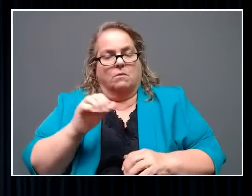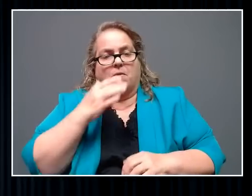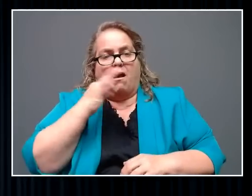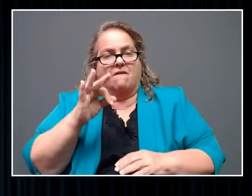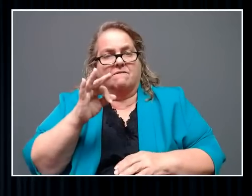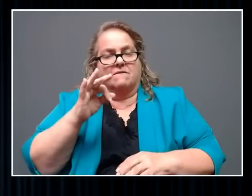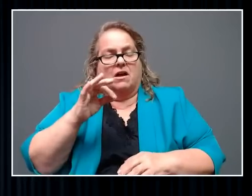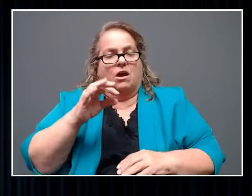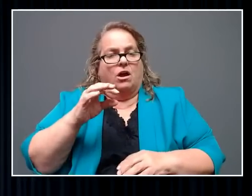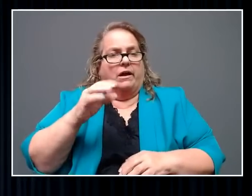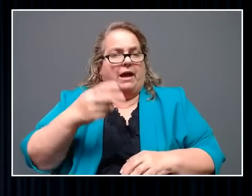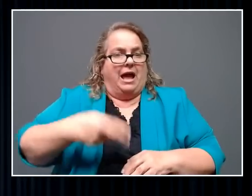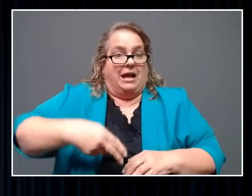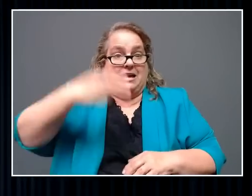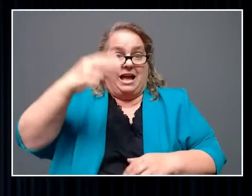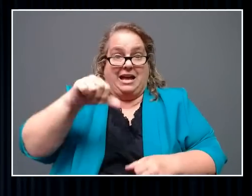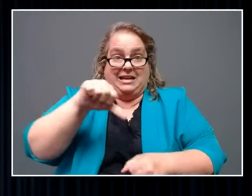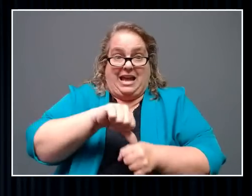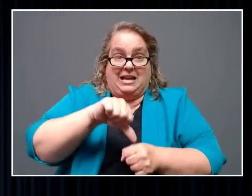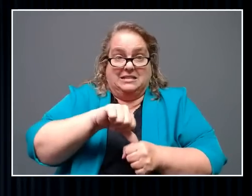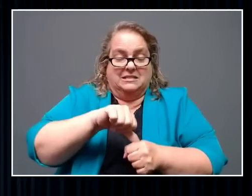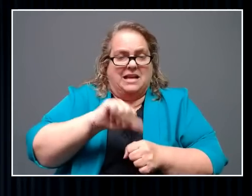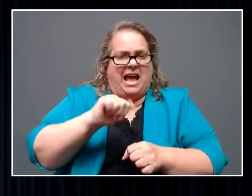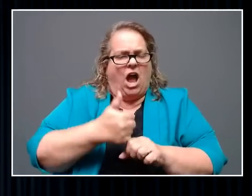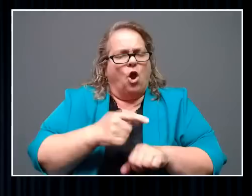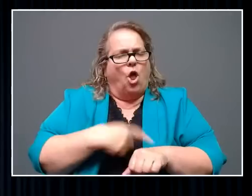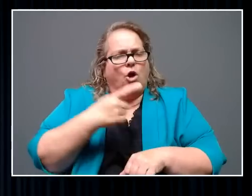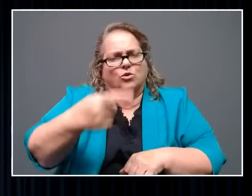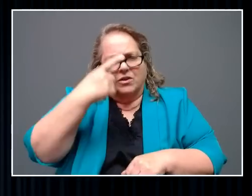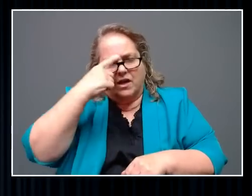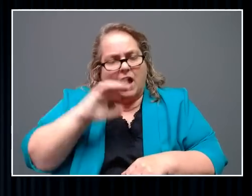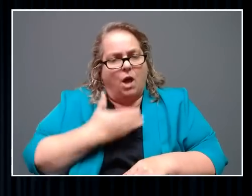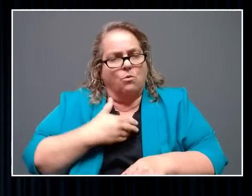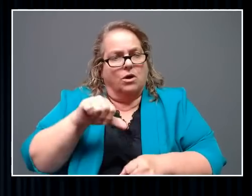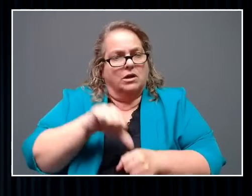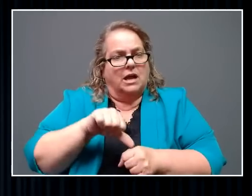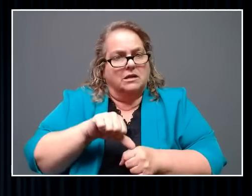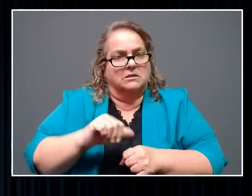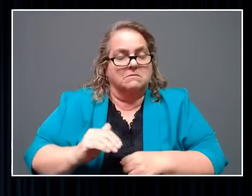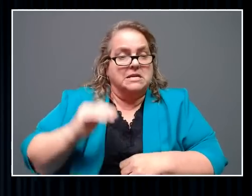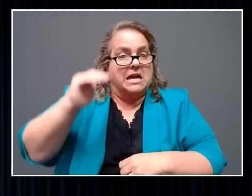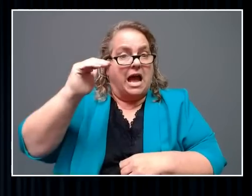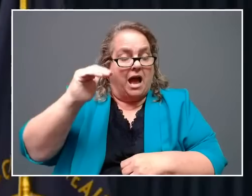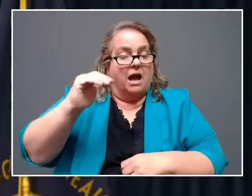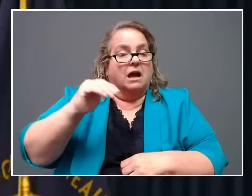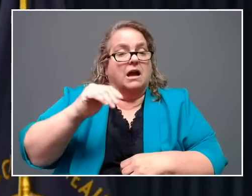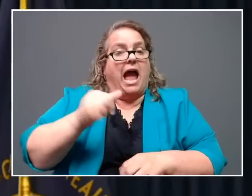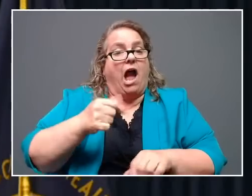do you think that will be in place, and how far do the prices need to drop before lifting that emergency status?